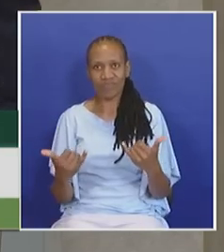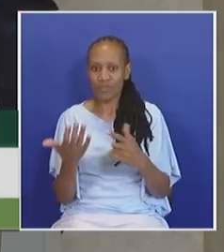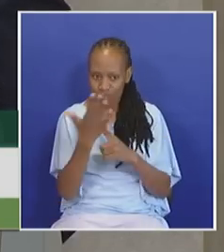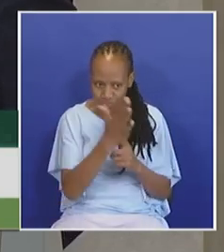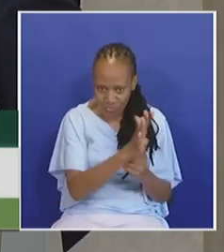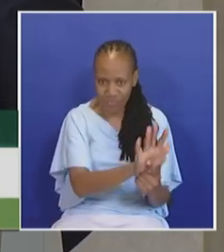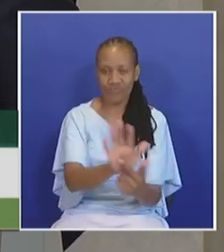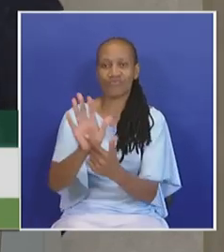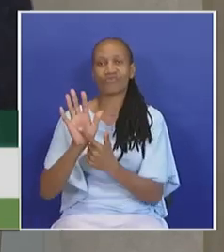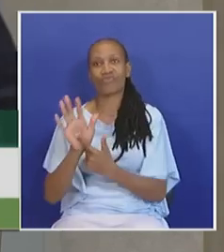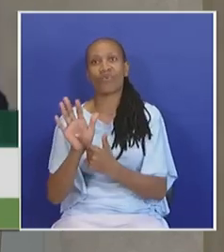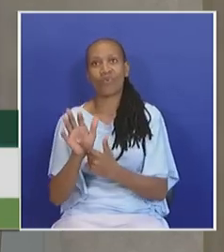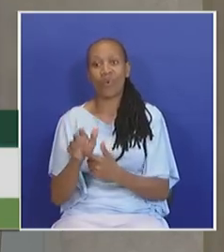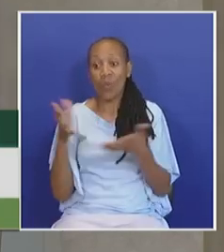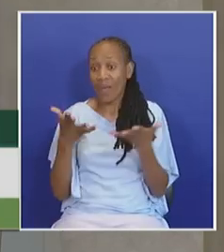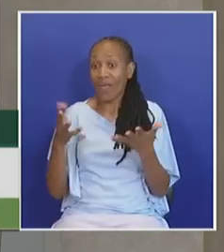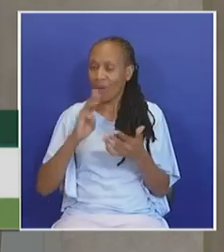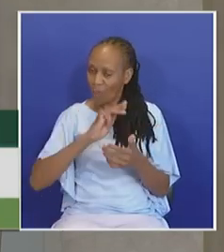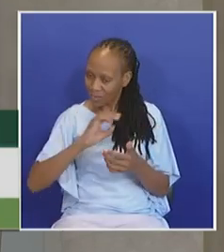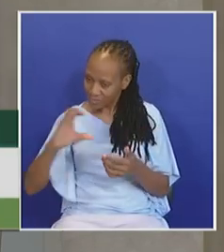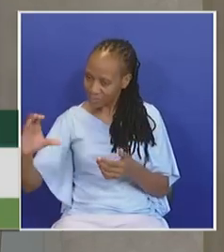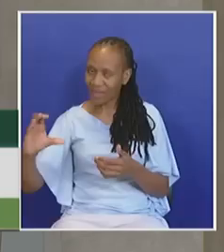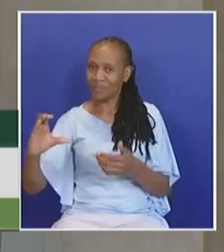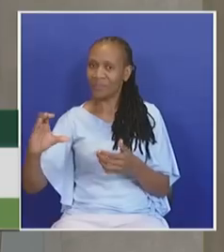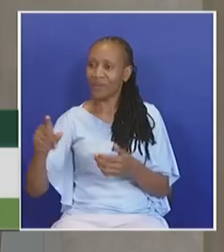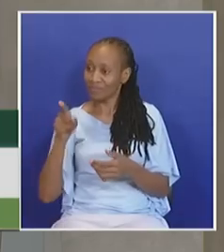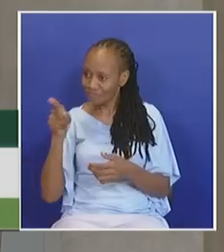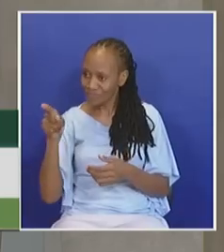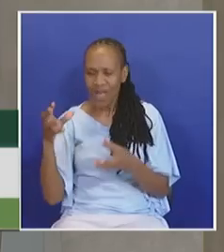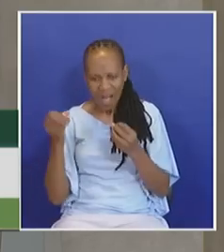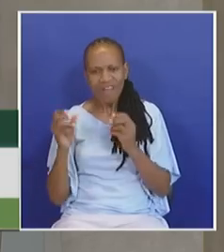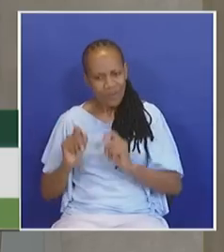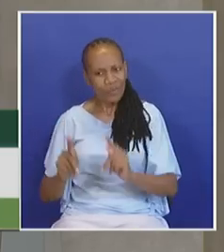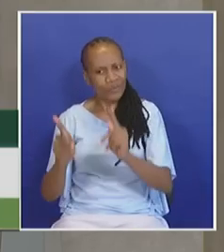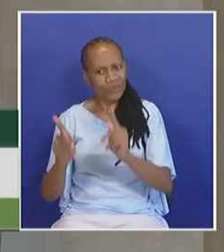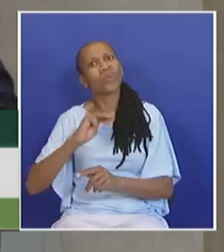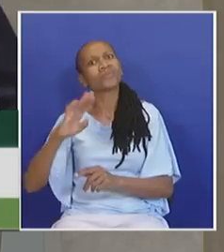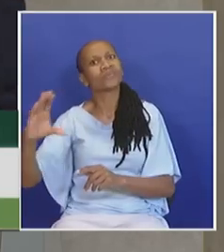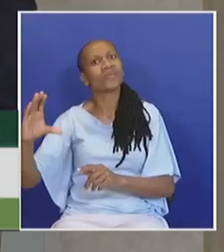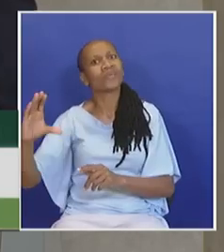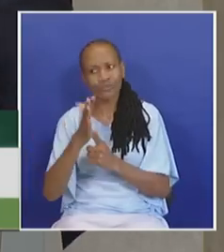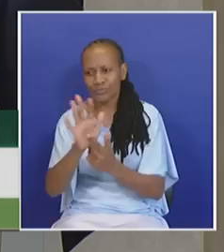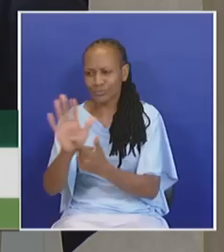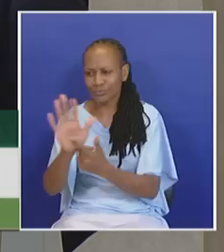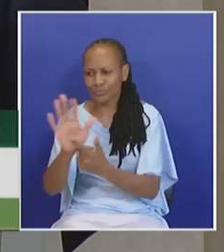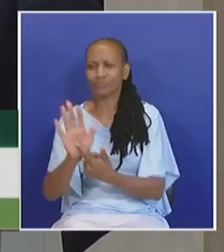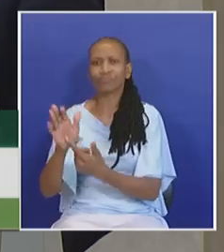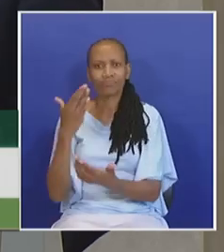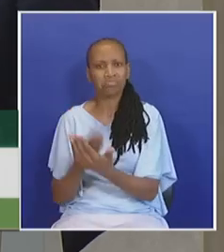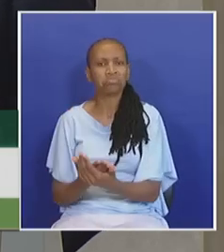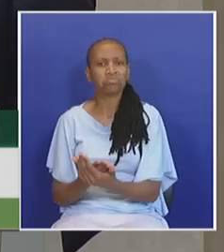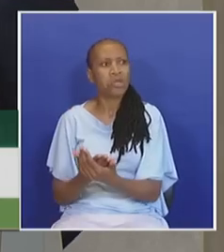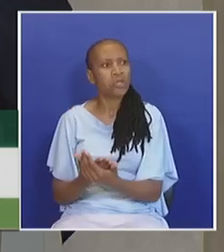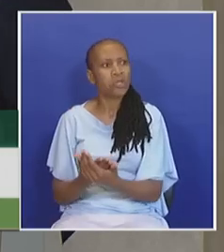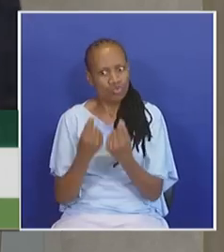demonstration here in the Western Cape where you have an opportunity to show that you can